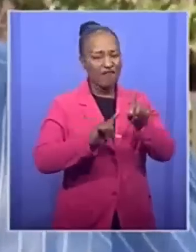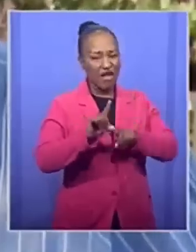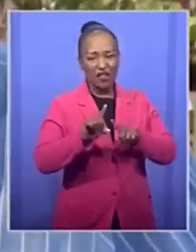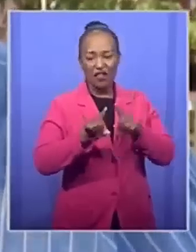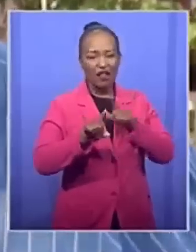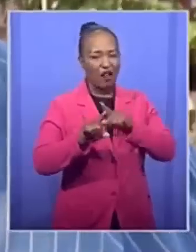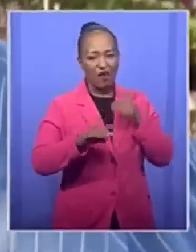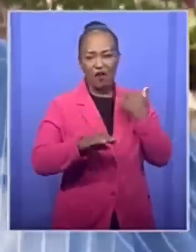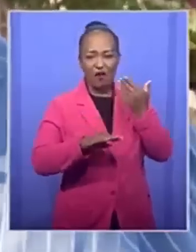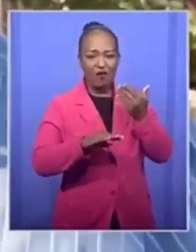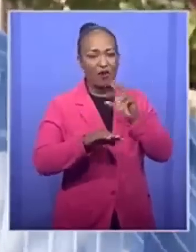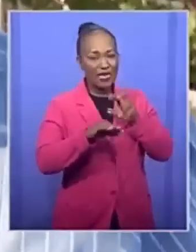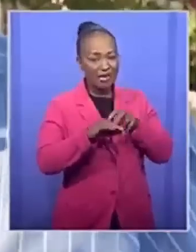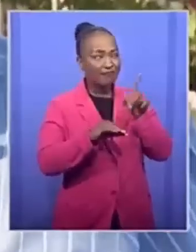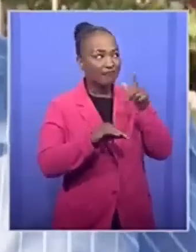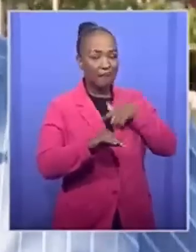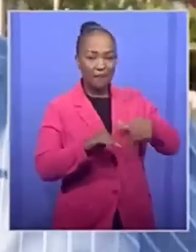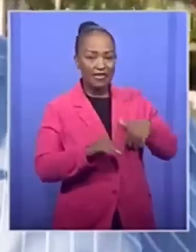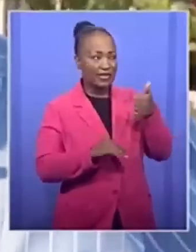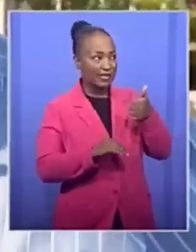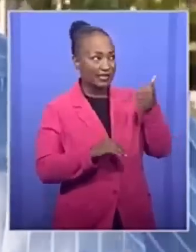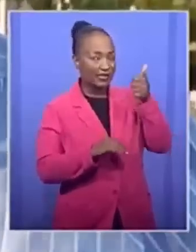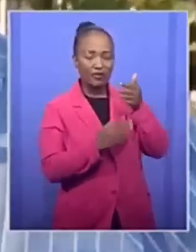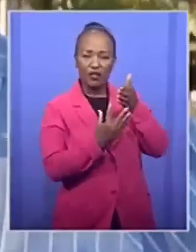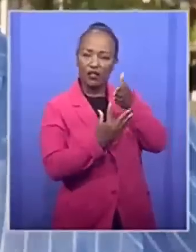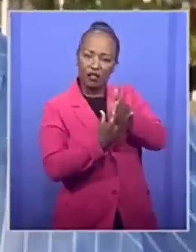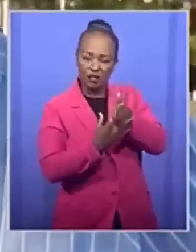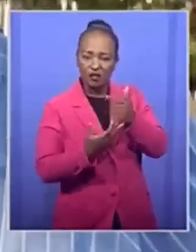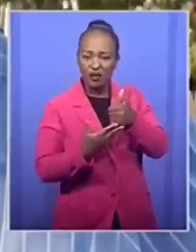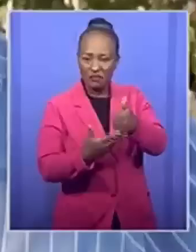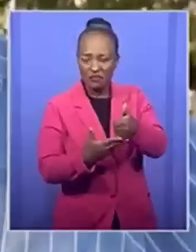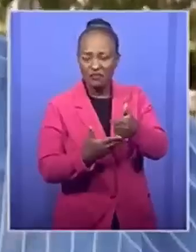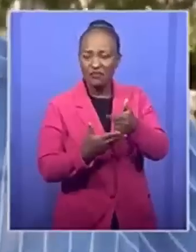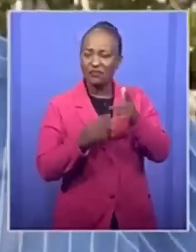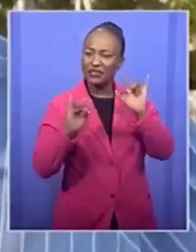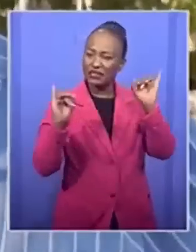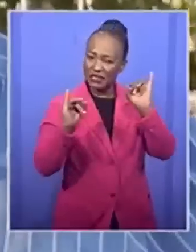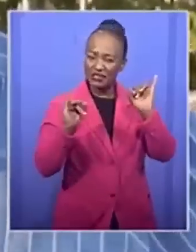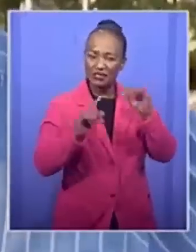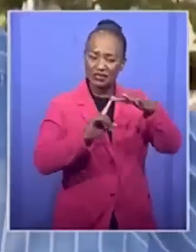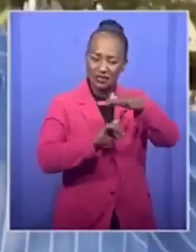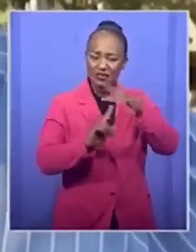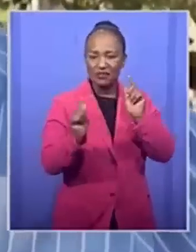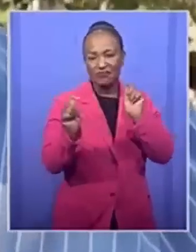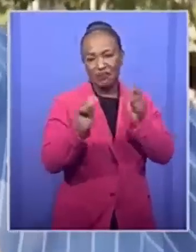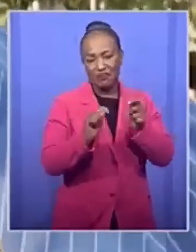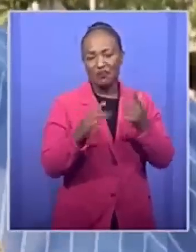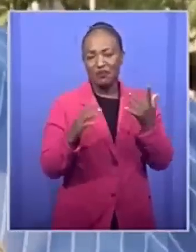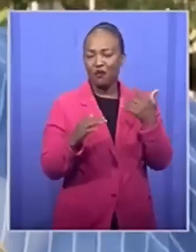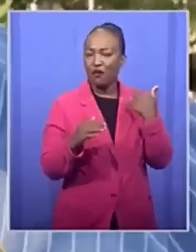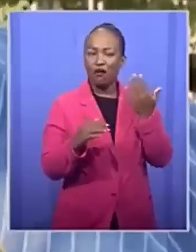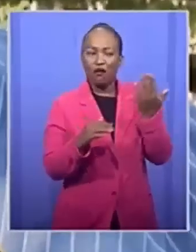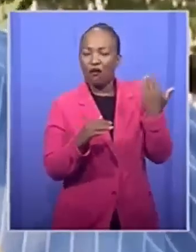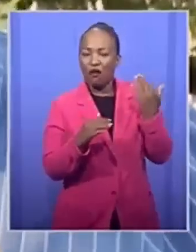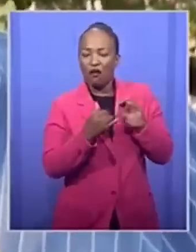high-level intervention in this town where people are serious and to really change the situation in Ditsobotla. All the previous efforts that they've